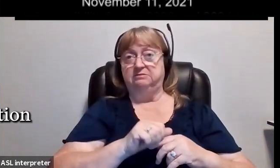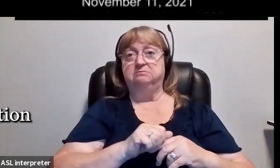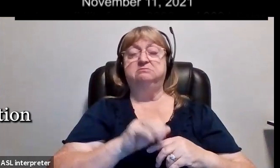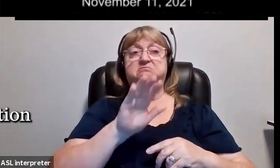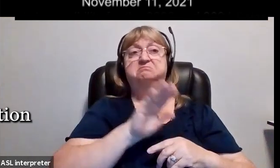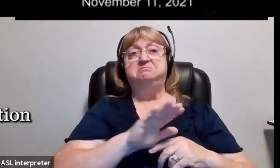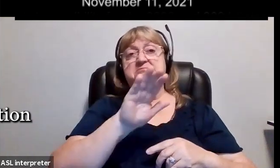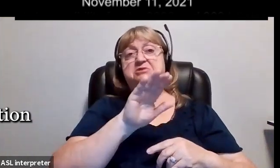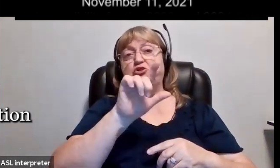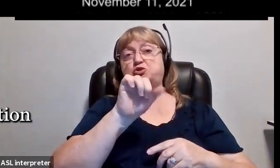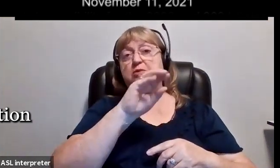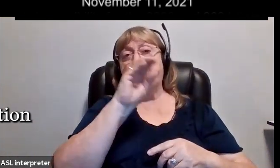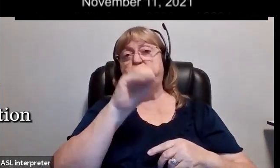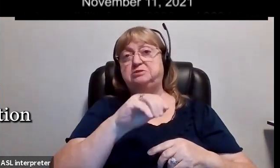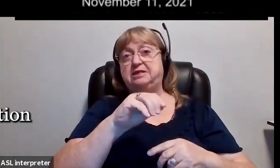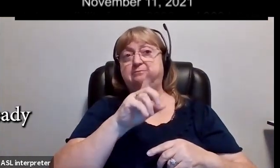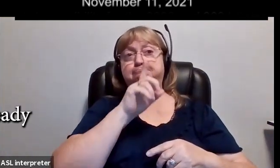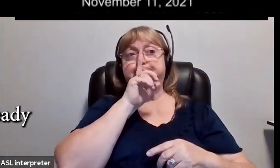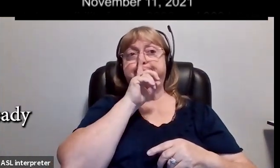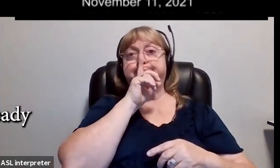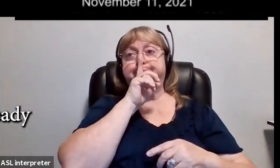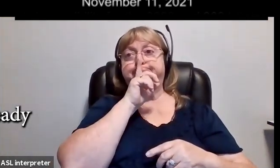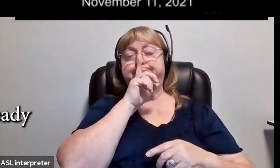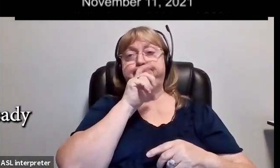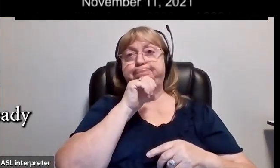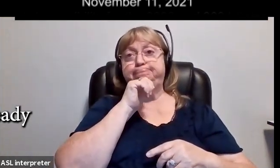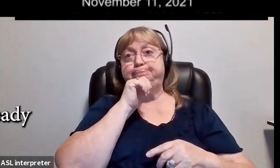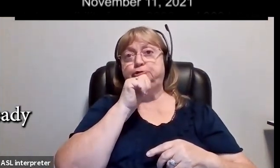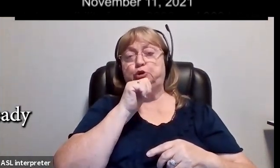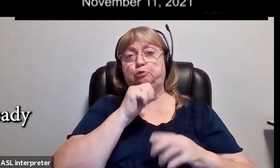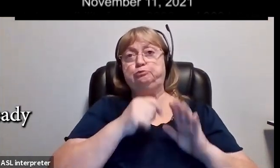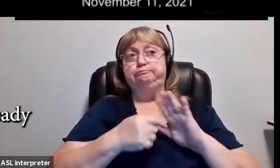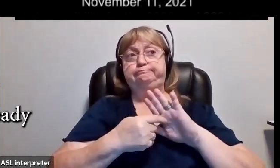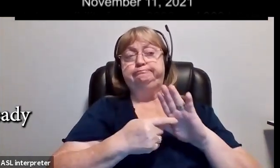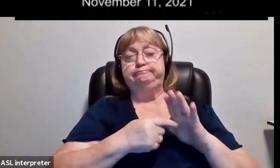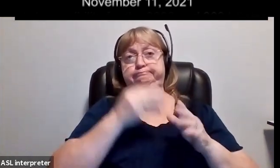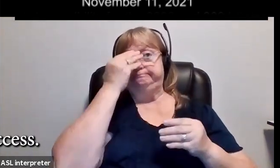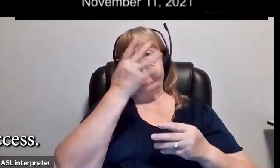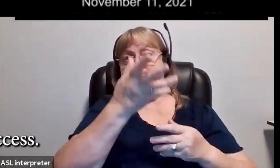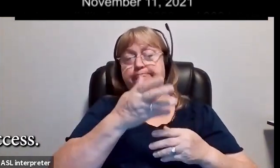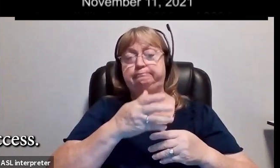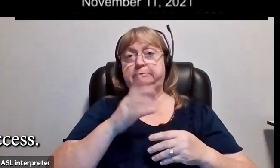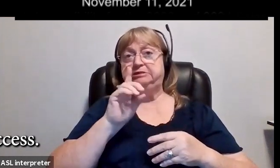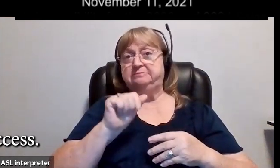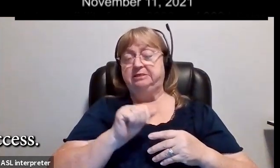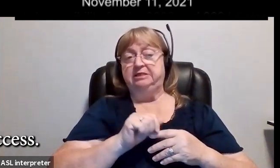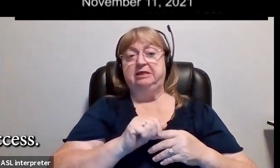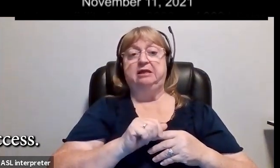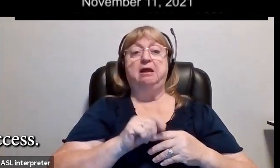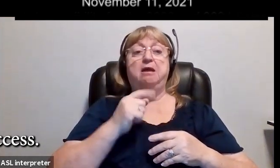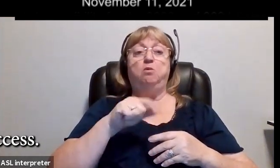20% of the population doesn't disclose their disability. And we've heard those statistics already during the SciAccess conference. We also know that